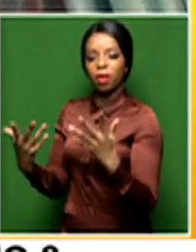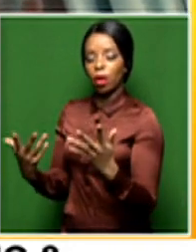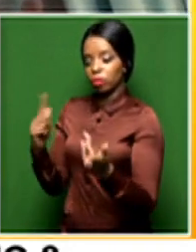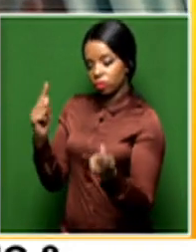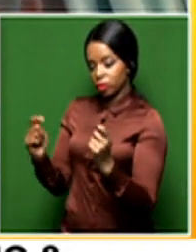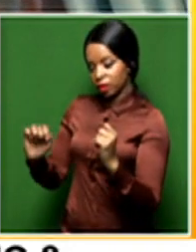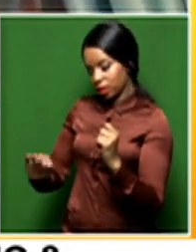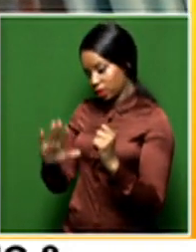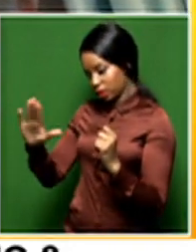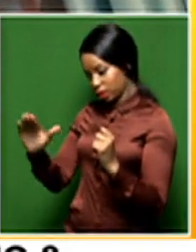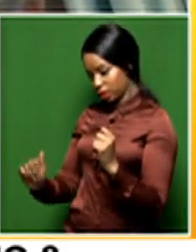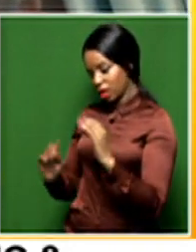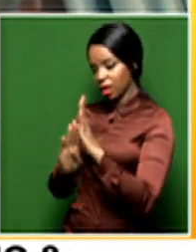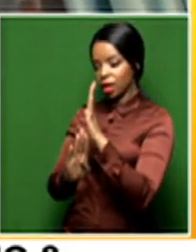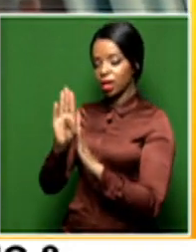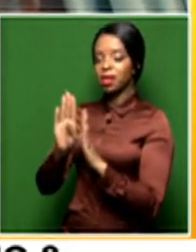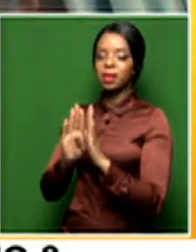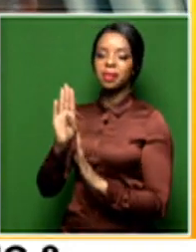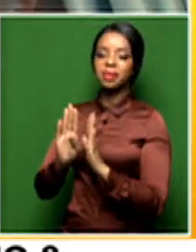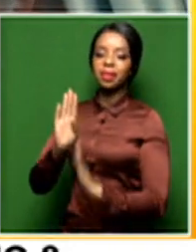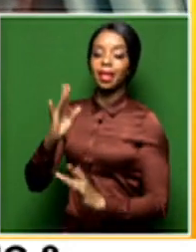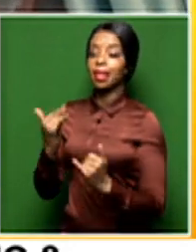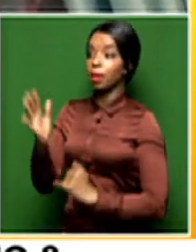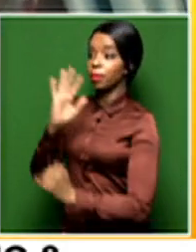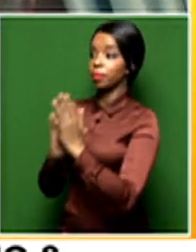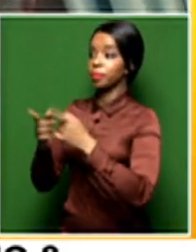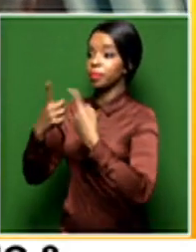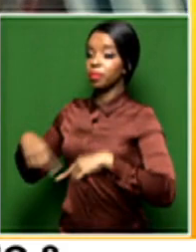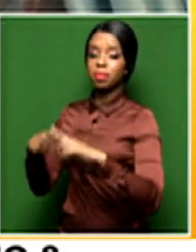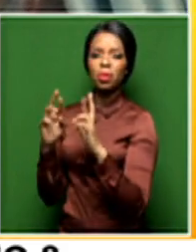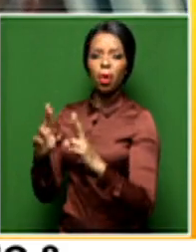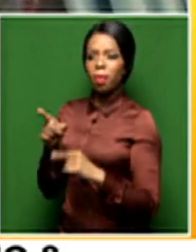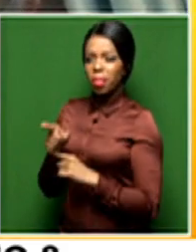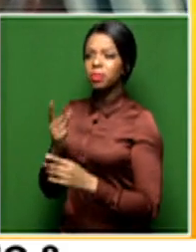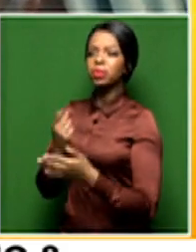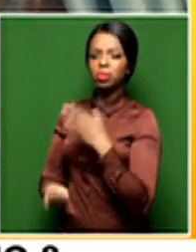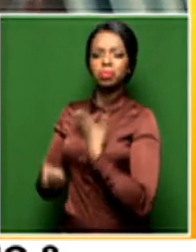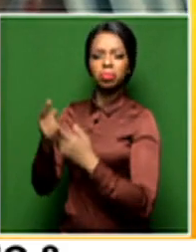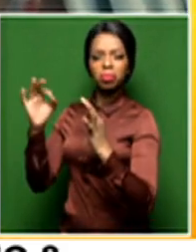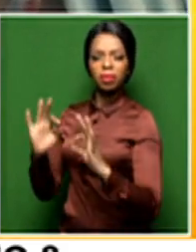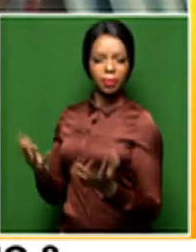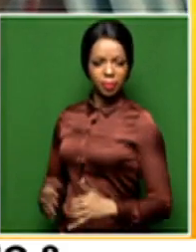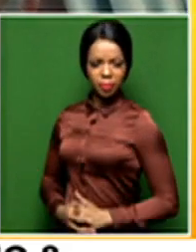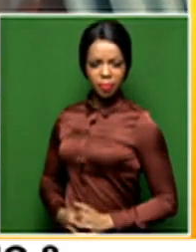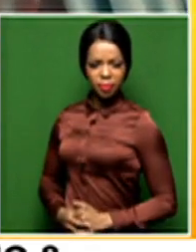of the continent. Talk to us about this. I mean, how are we hoping to achieve something like that?